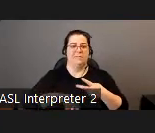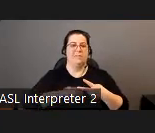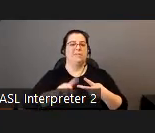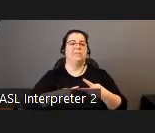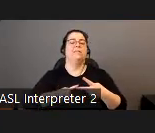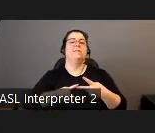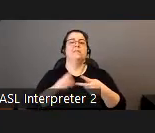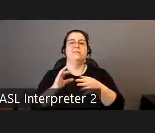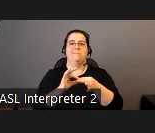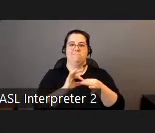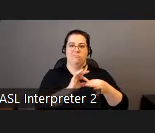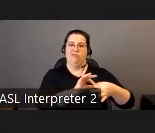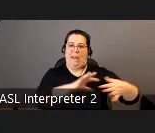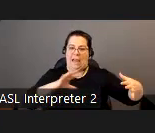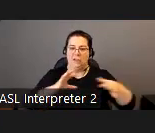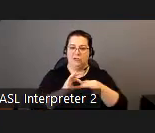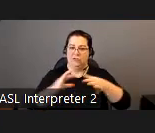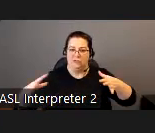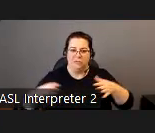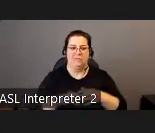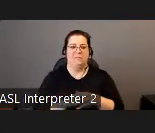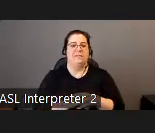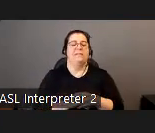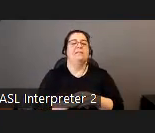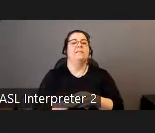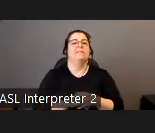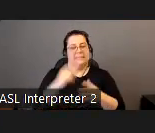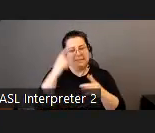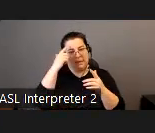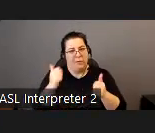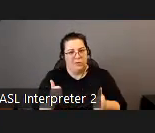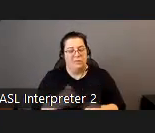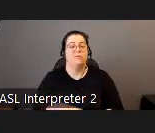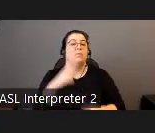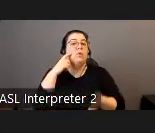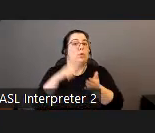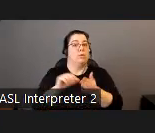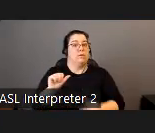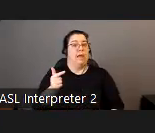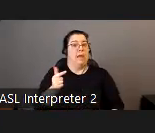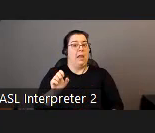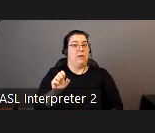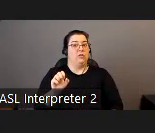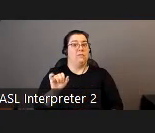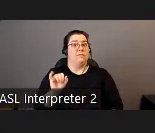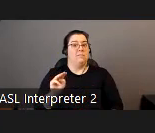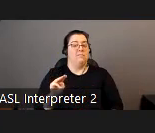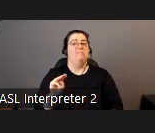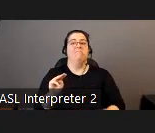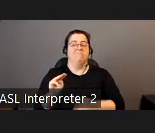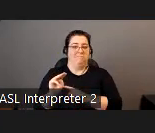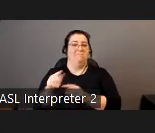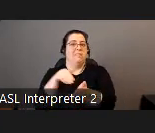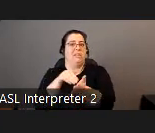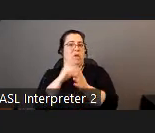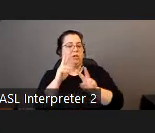her mom. We see ageism in the way that her mom's being treated,